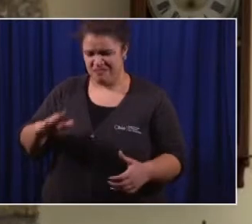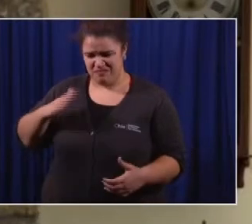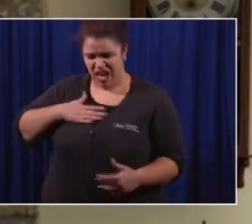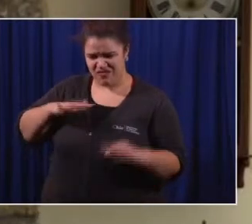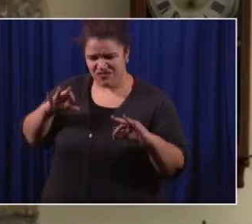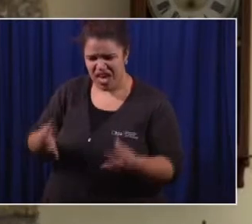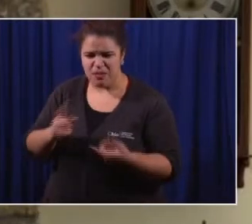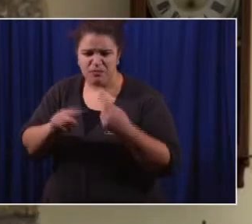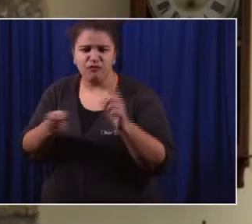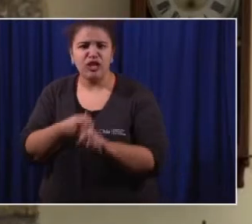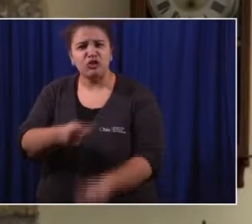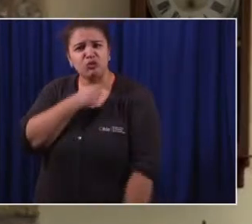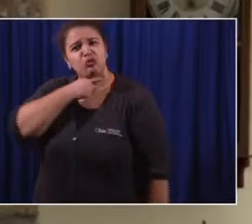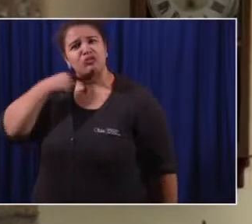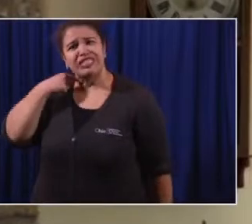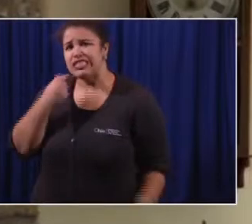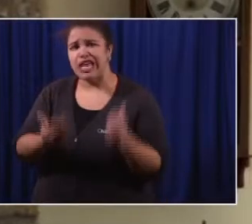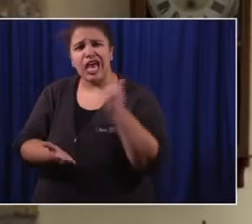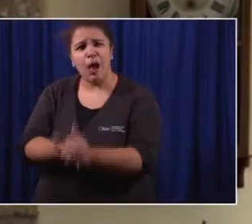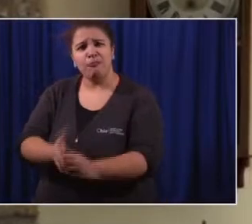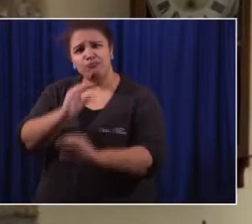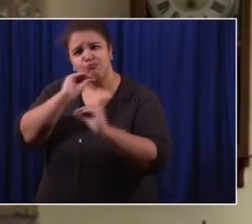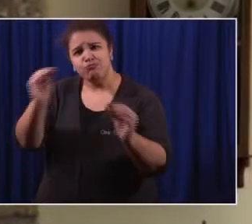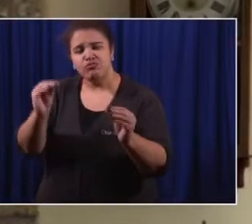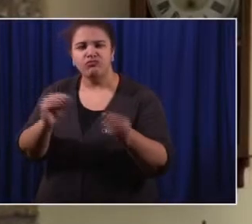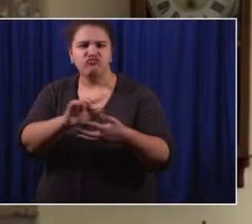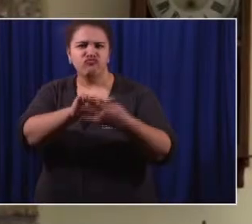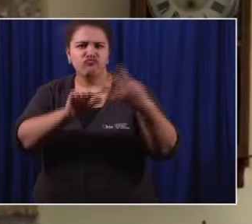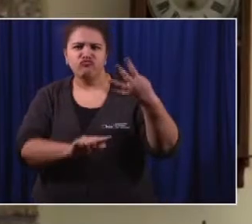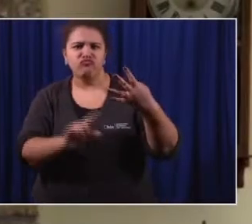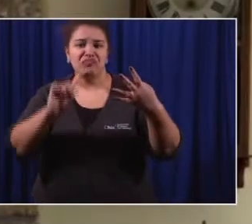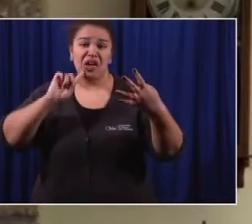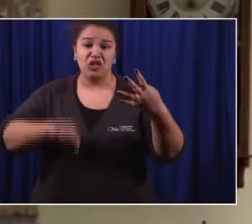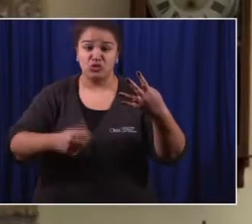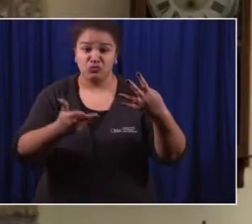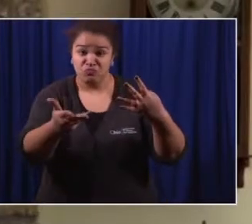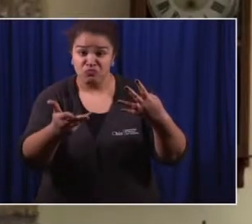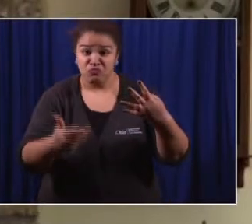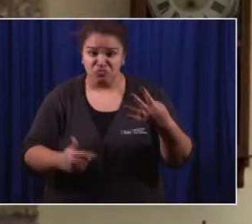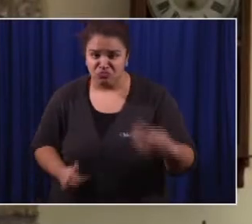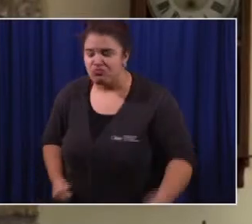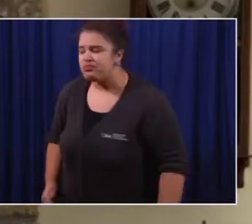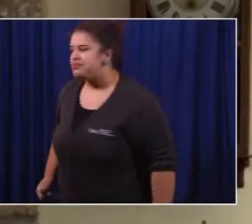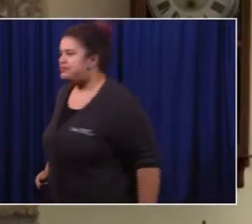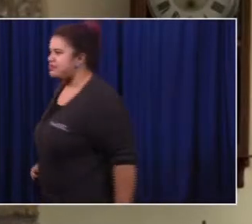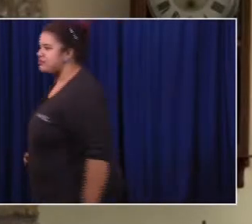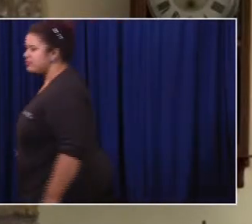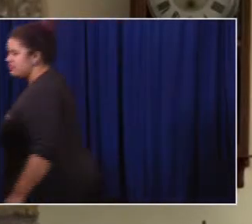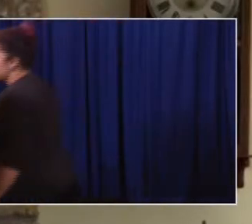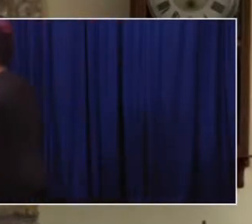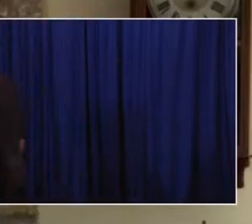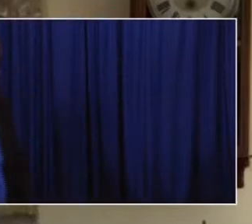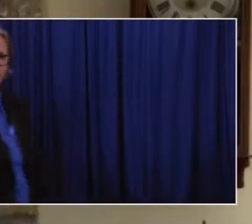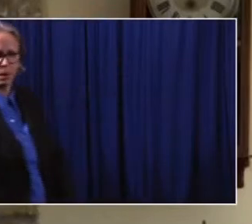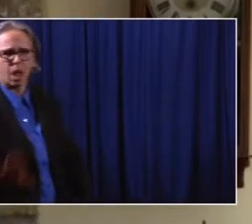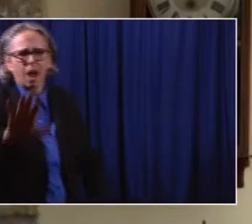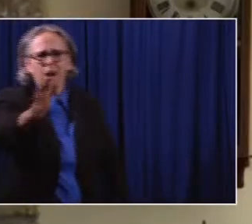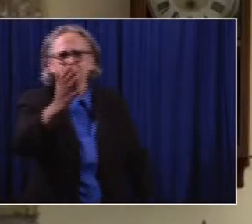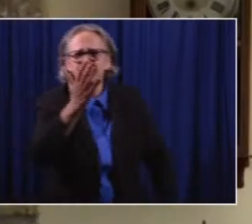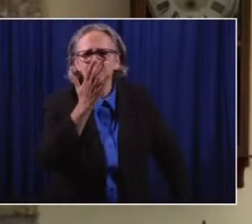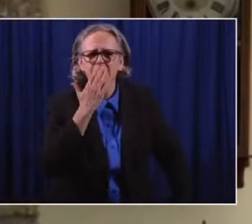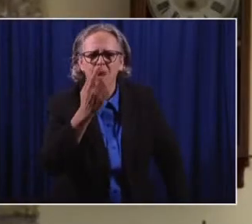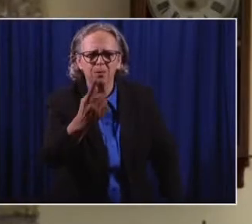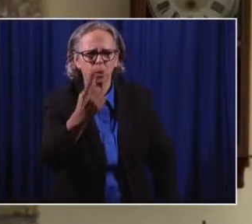relatives? Well, thank you for the question. I will have an answer on Thursday. Let me get a full report instead of just shooting from the hip